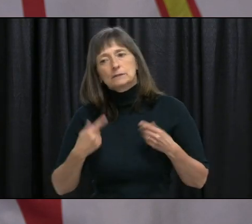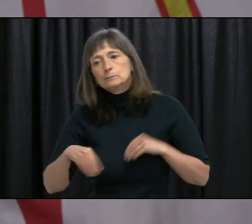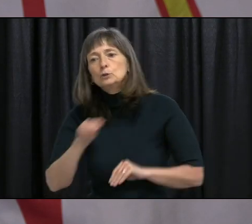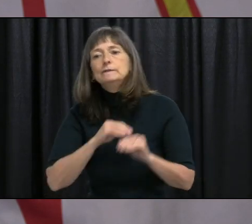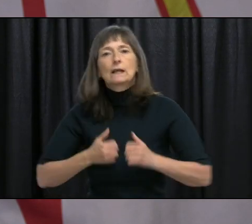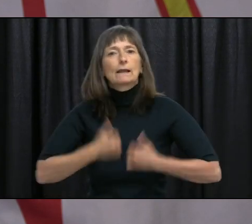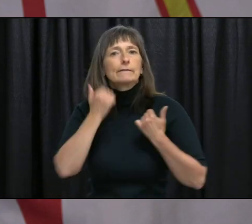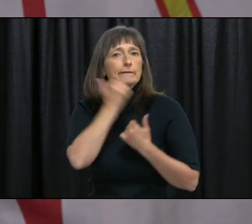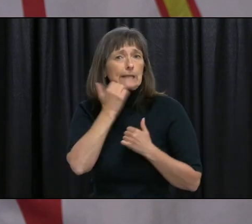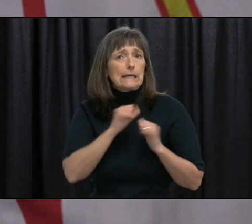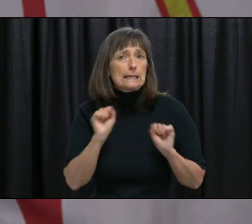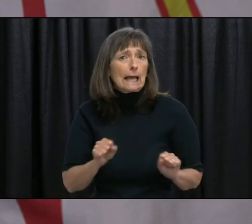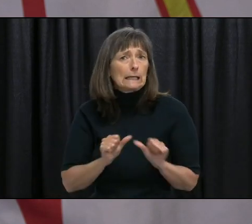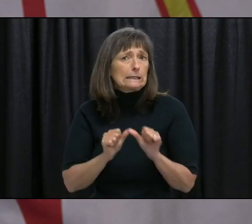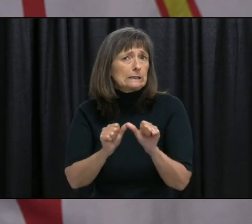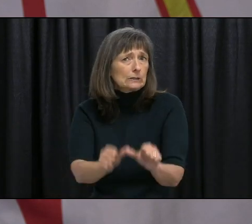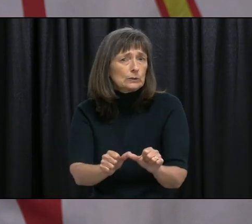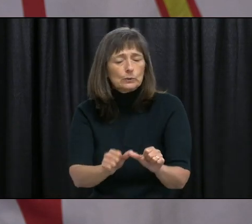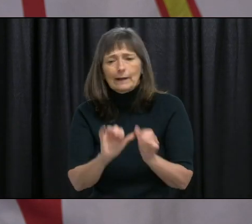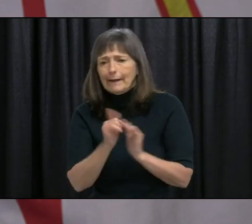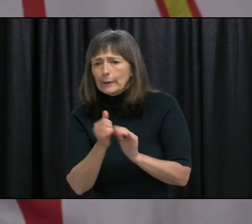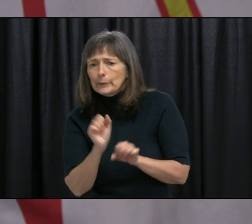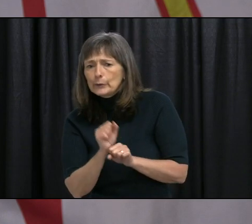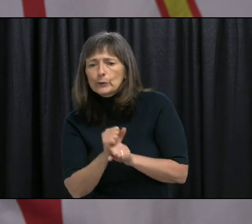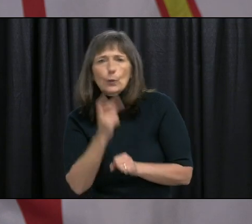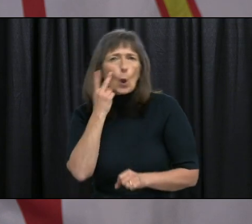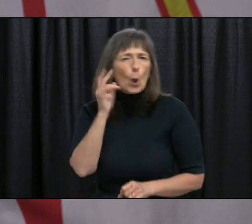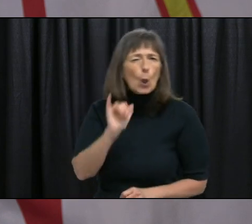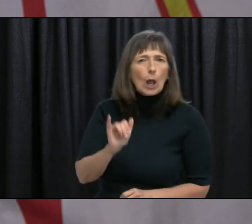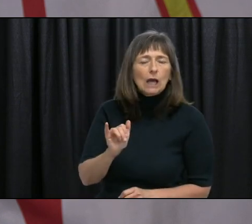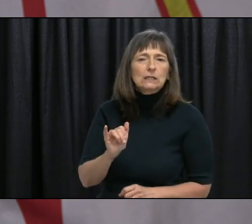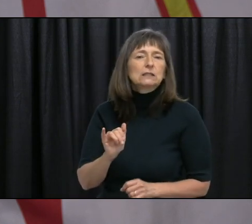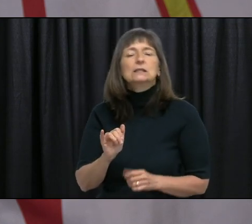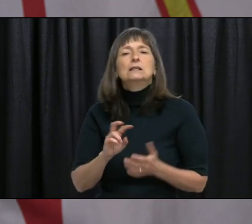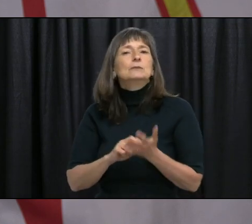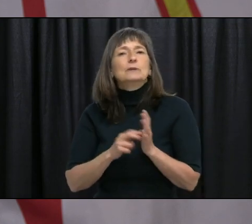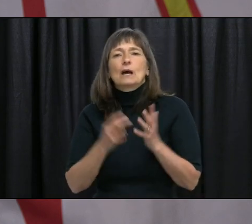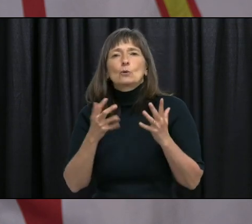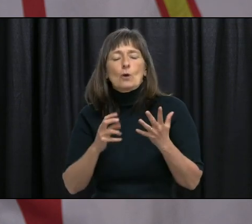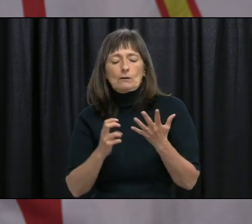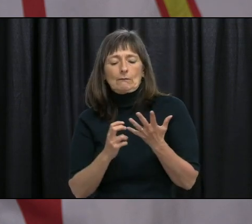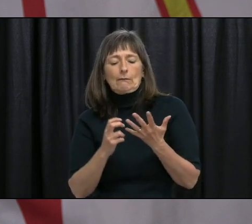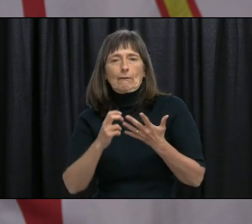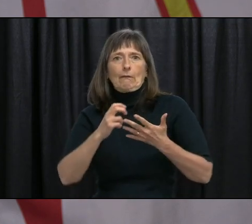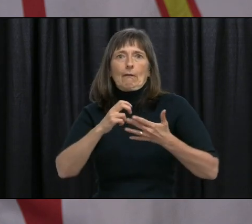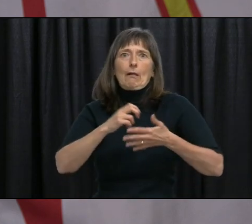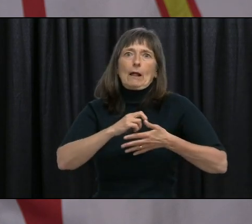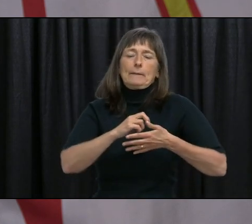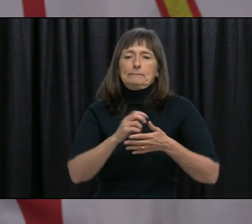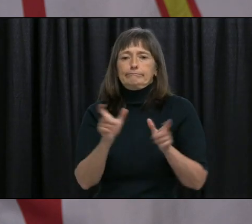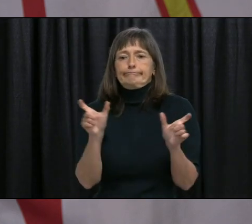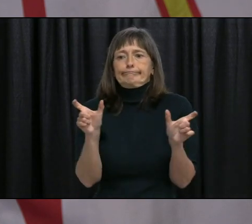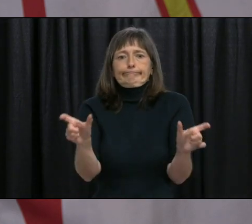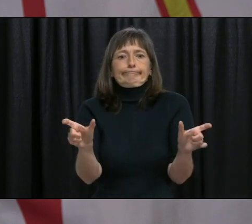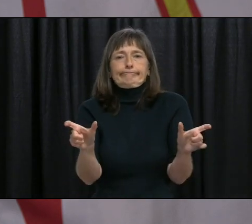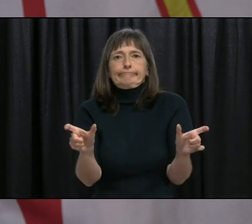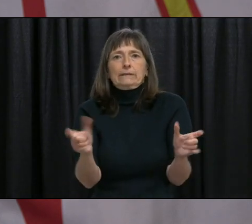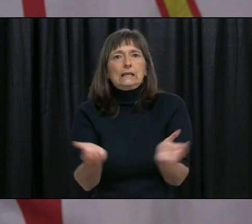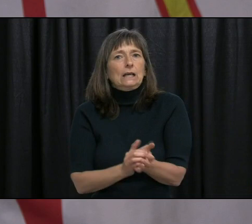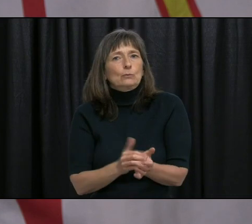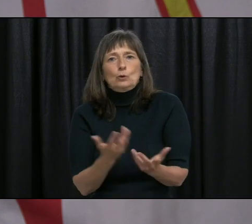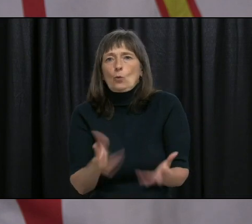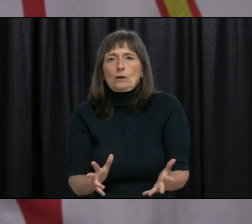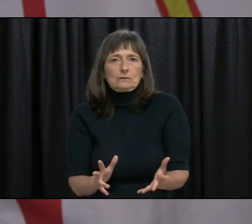moving forward and to have a way that we don't have to lock down again. We want people to be able